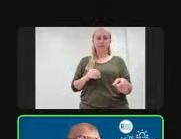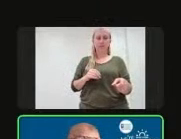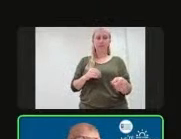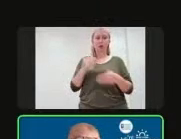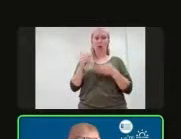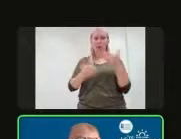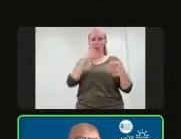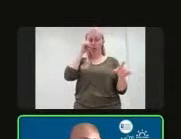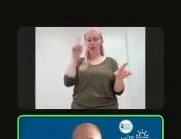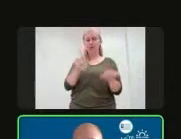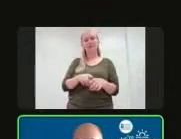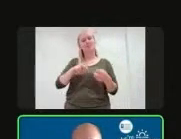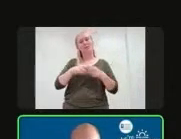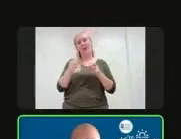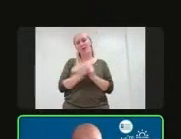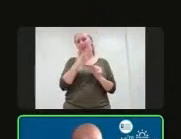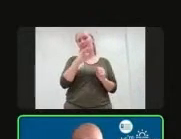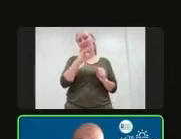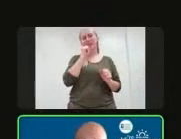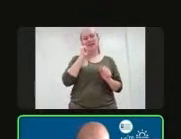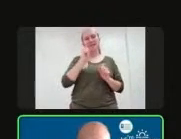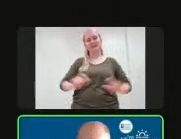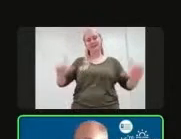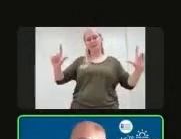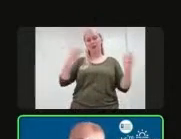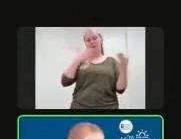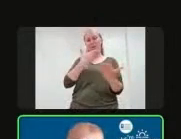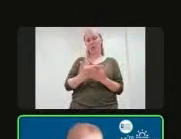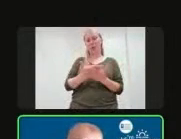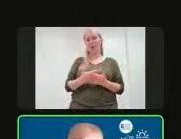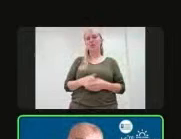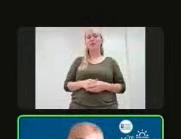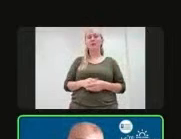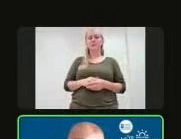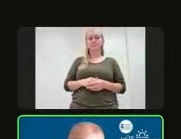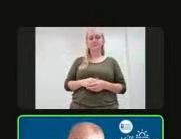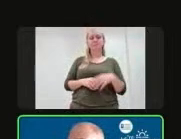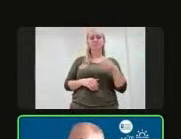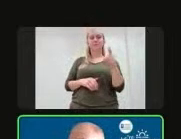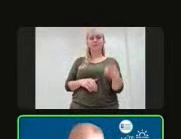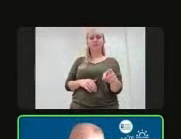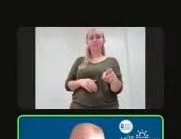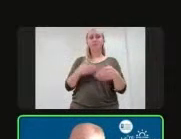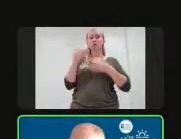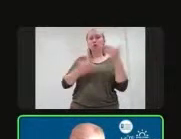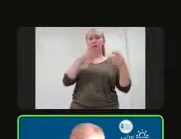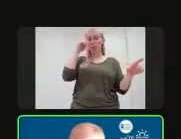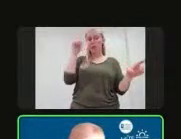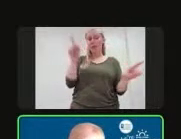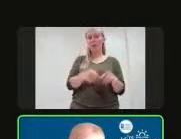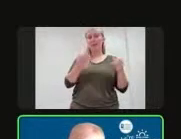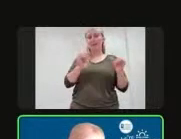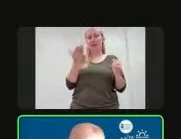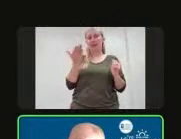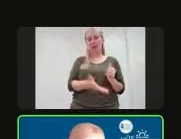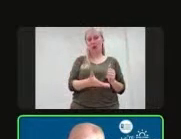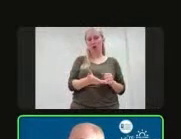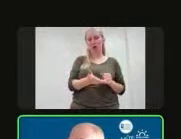It's one of the problems with Mural is it doesn't display very large on the screen in a virtual setting. Operating agreements. We are still